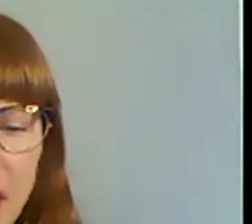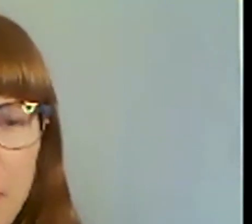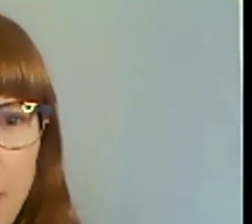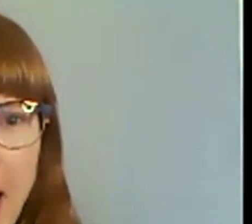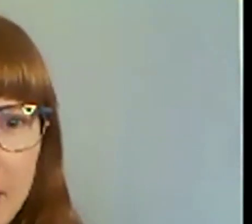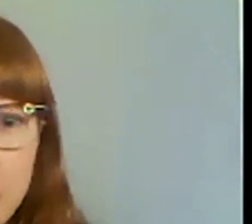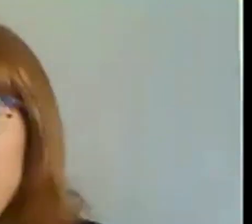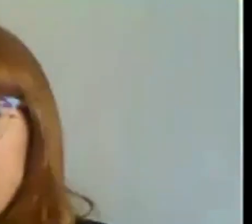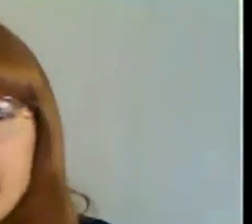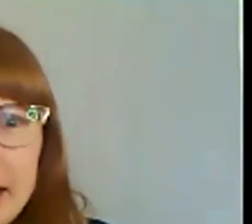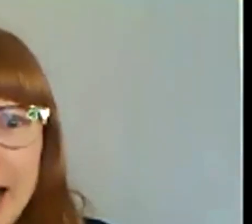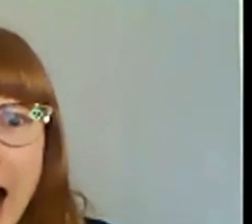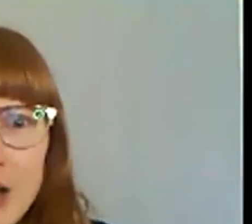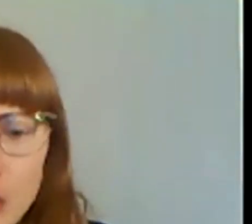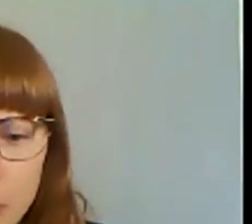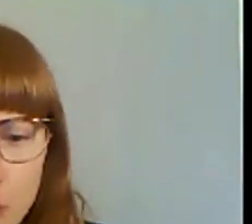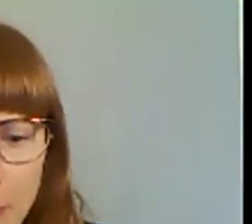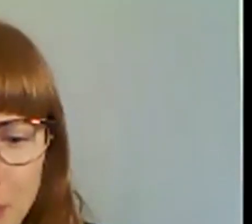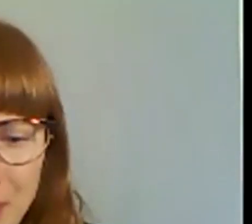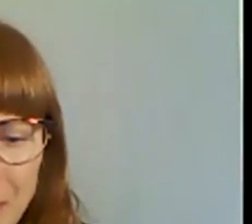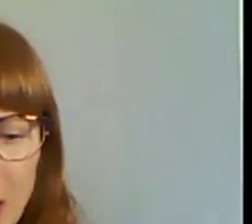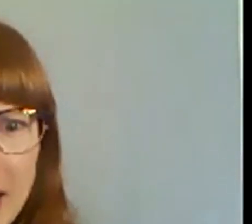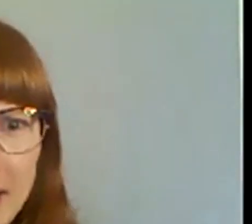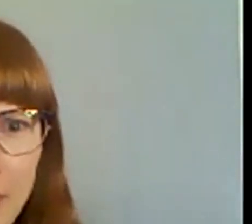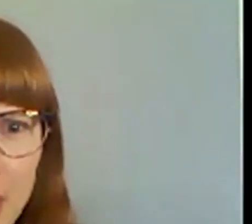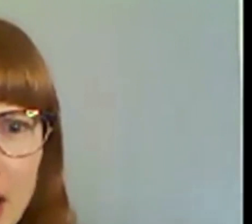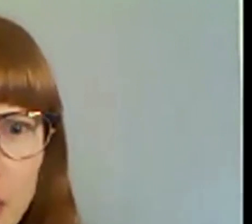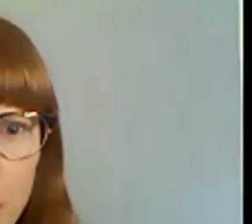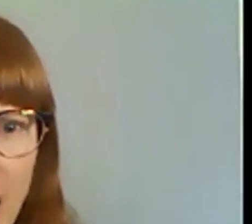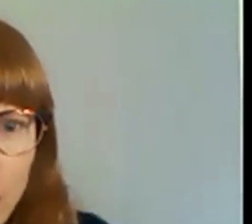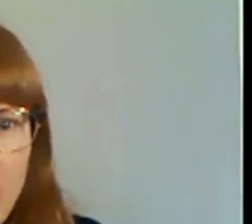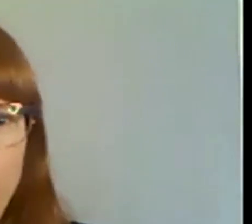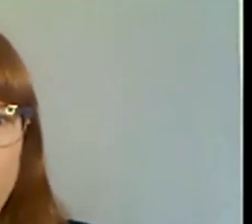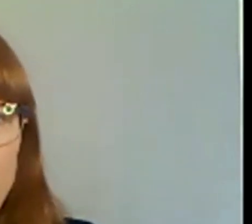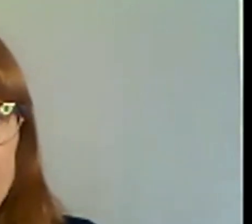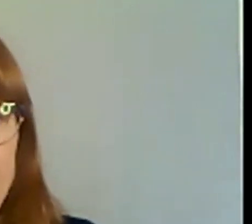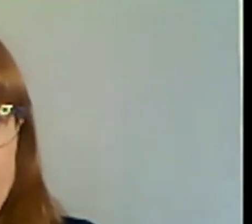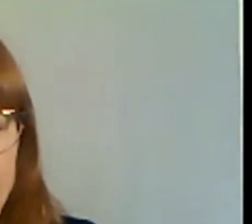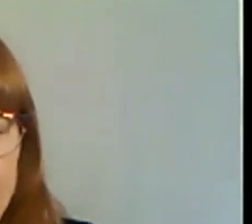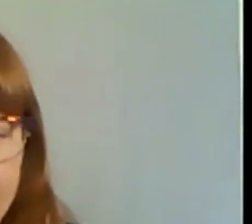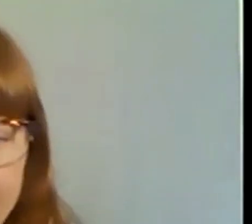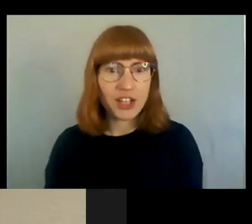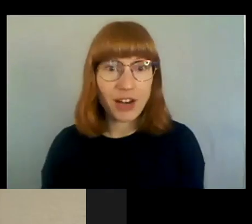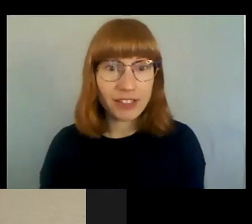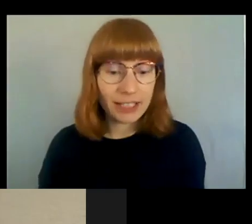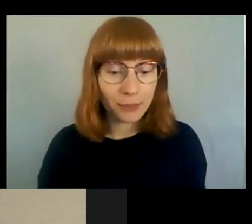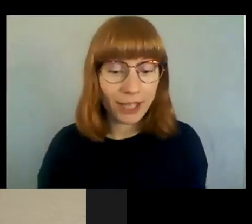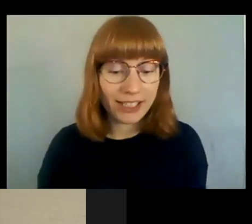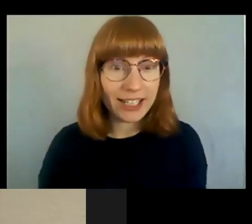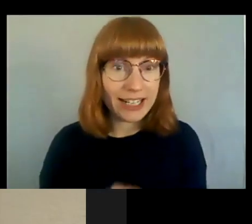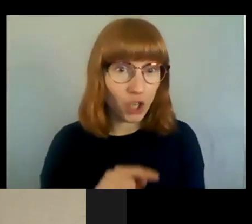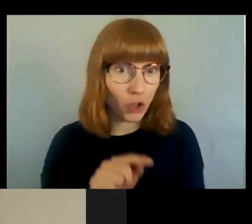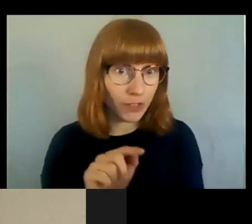booze, fags, weed, Sky subscriptions and 70-inch flat screen fucking TVs. Geraldine